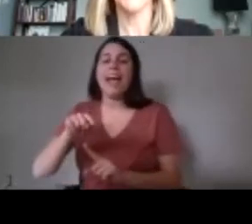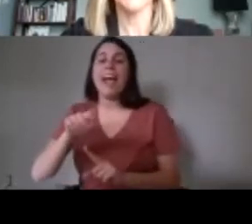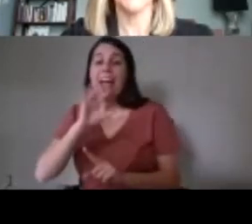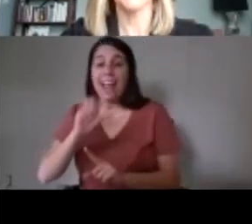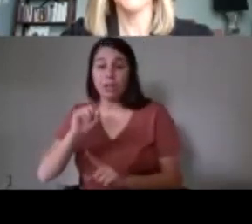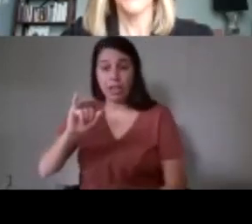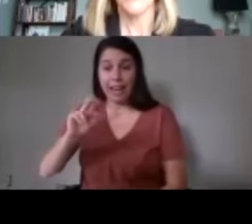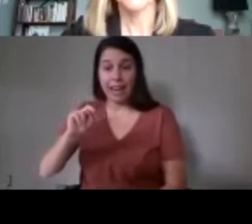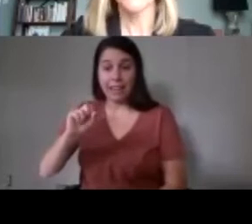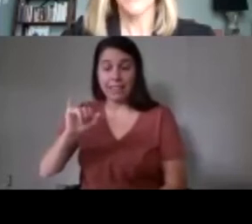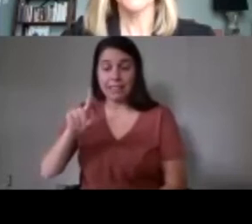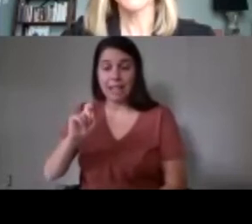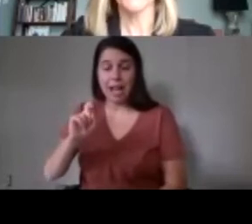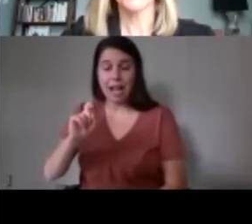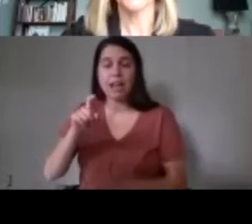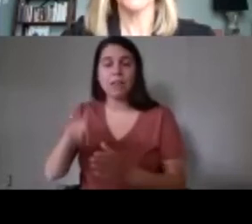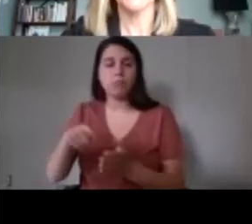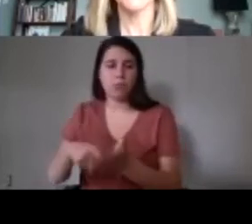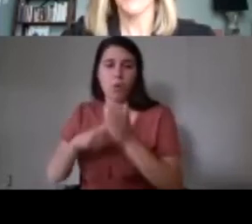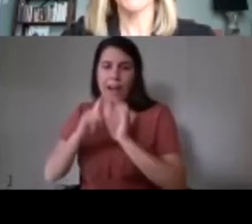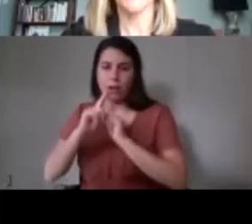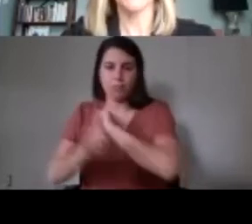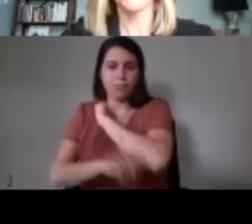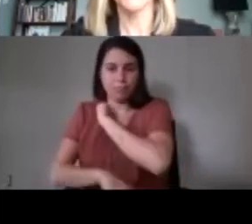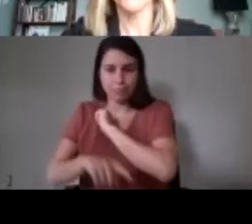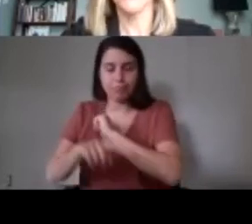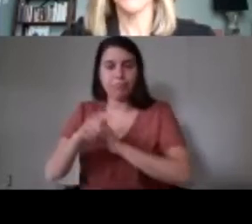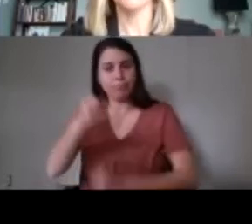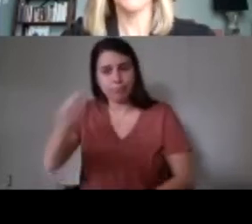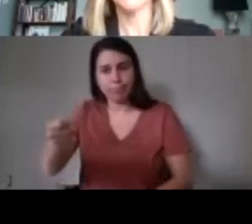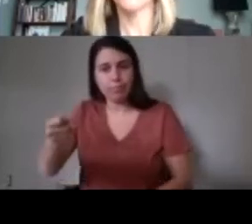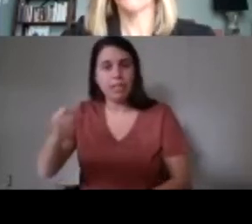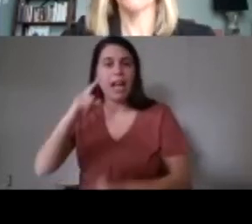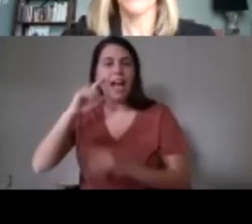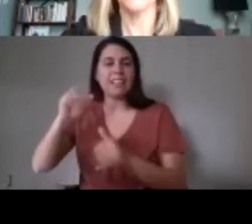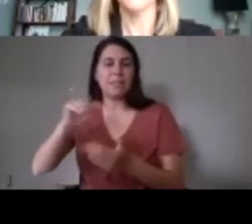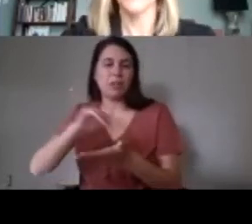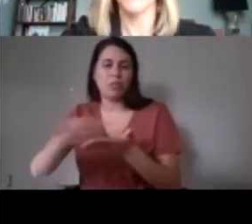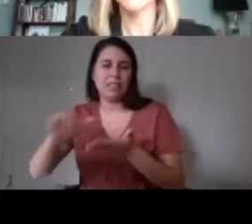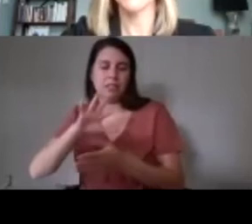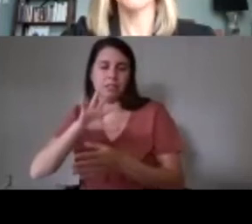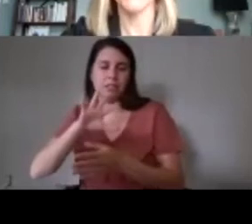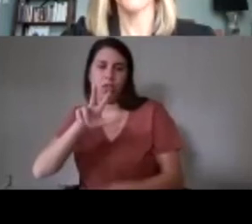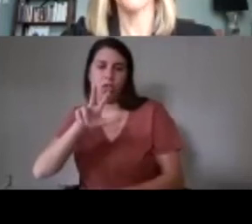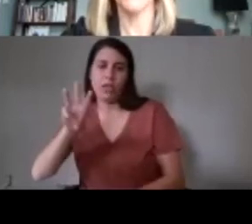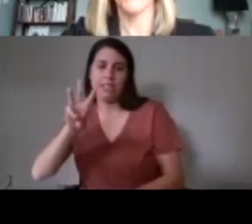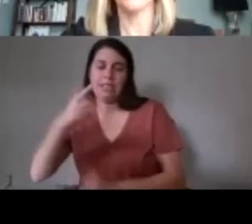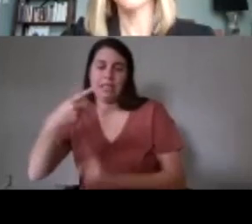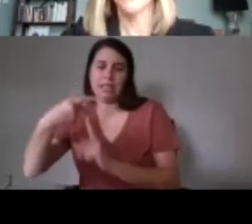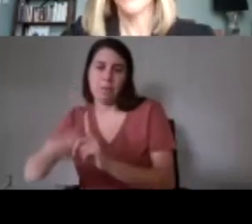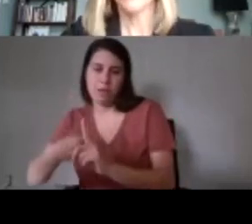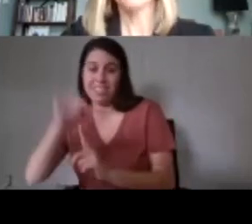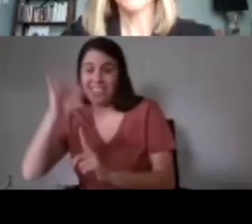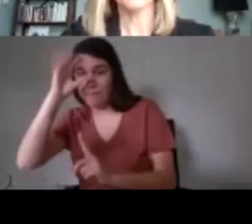be sentenced and to have an expected release time of at least 36 months if they were males and 18 months for